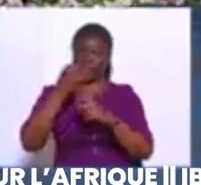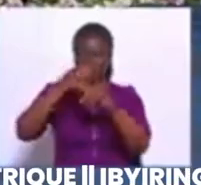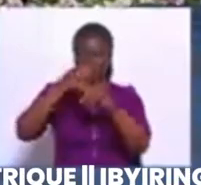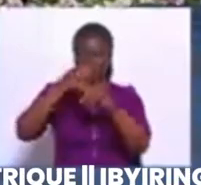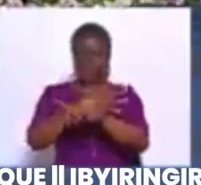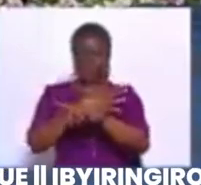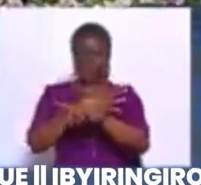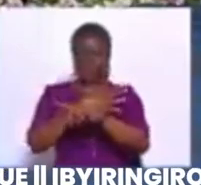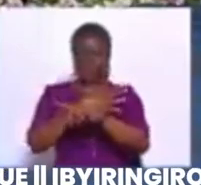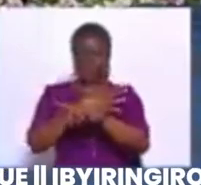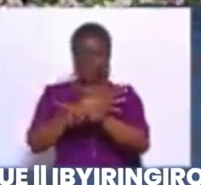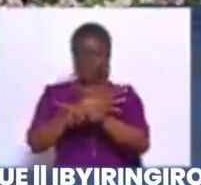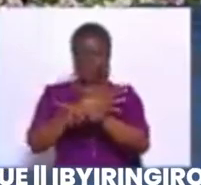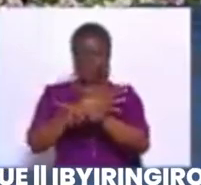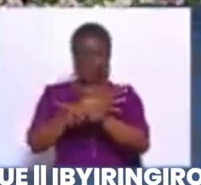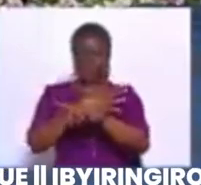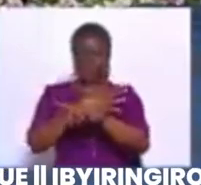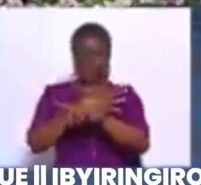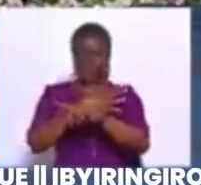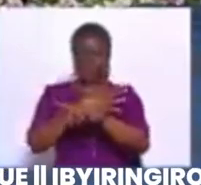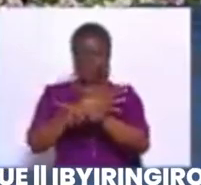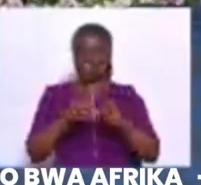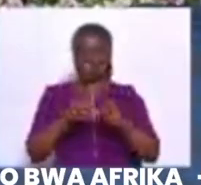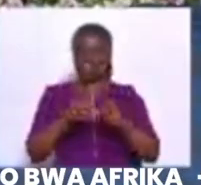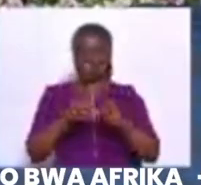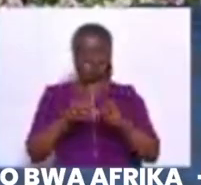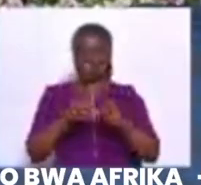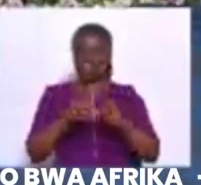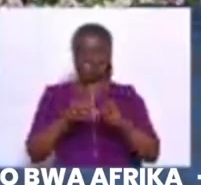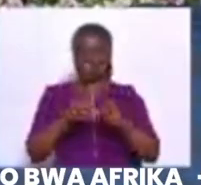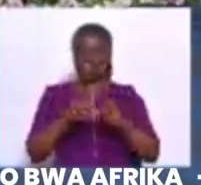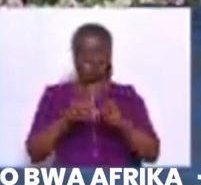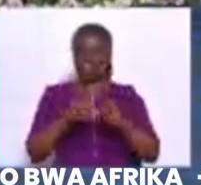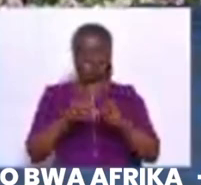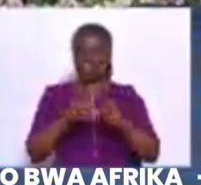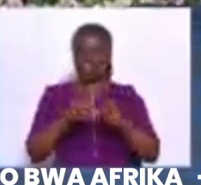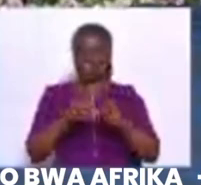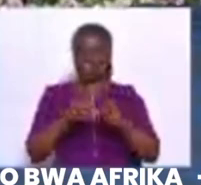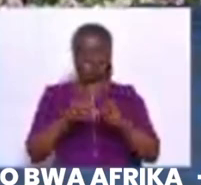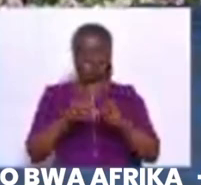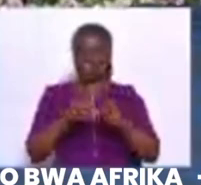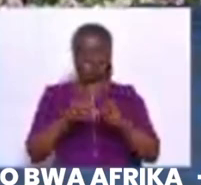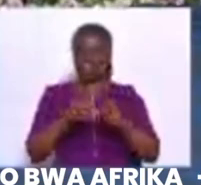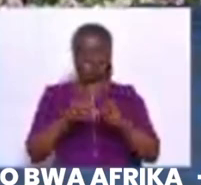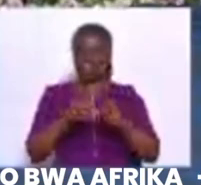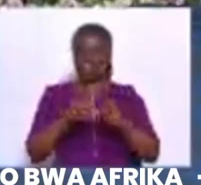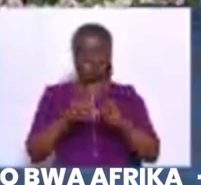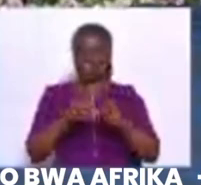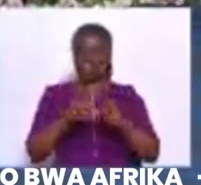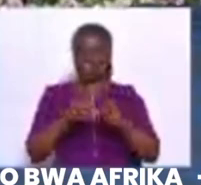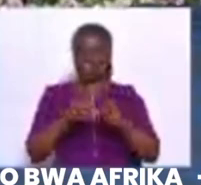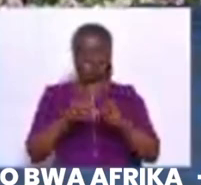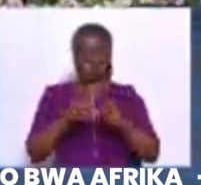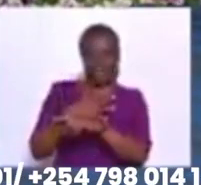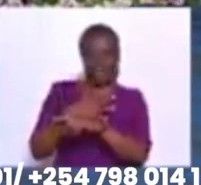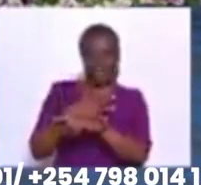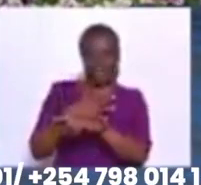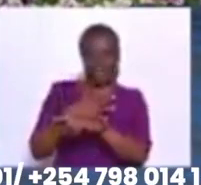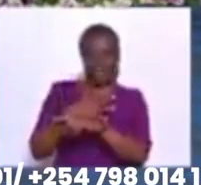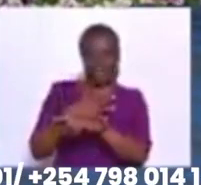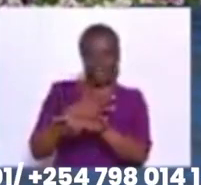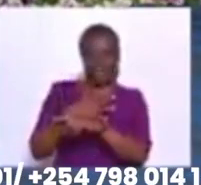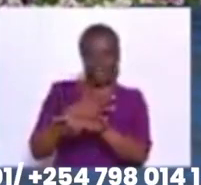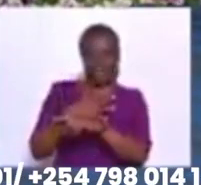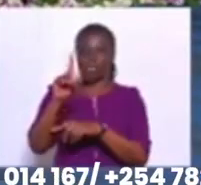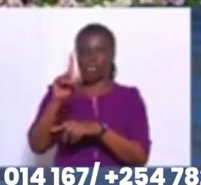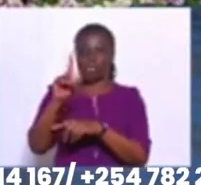system destroys it and takes it away. Right, I like to think of cancer as a weed growing